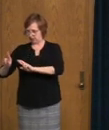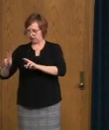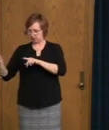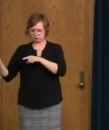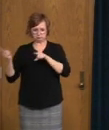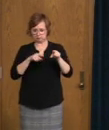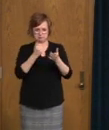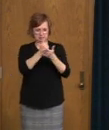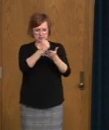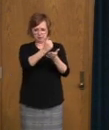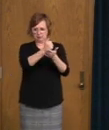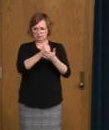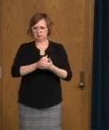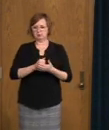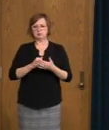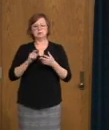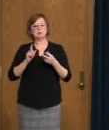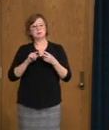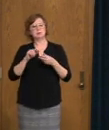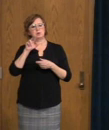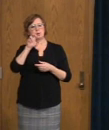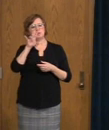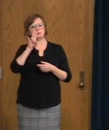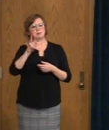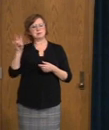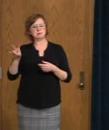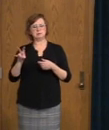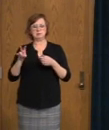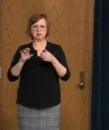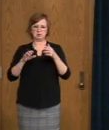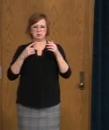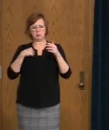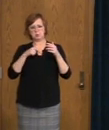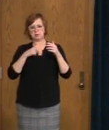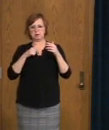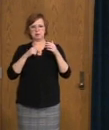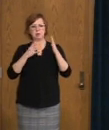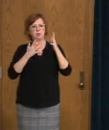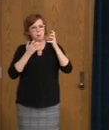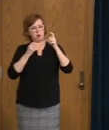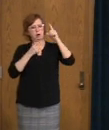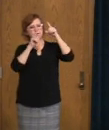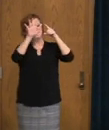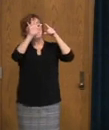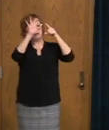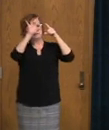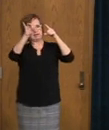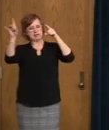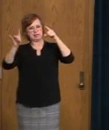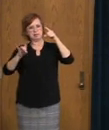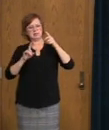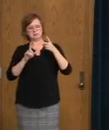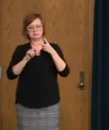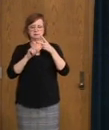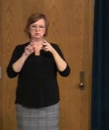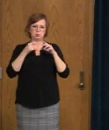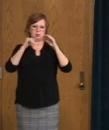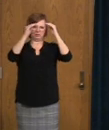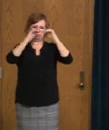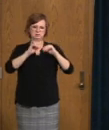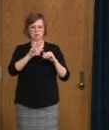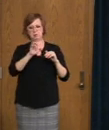response, and that's about 64% of the target that was set of 588 resources for potential redeployment. And just